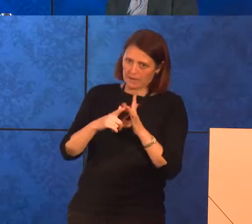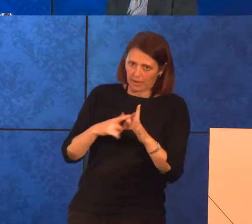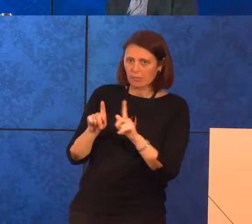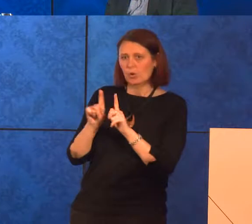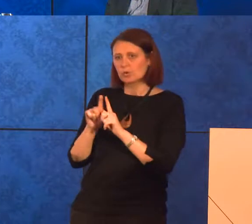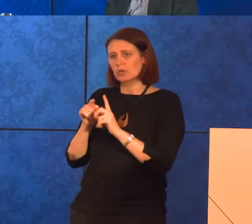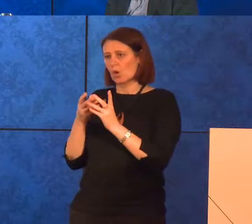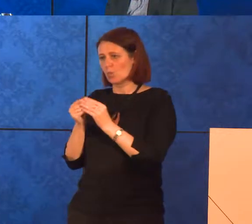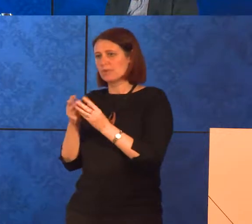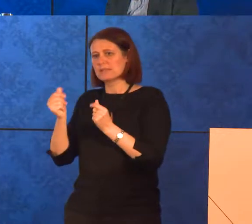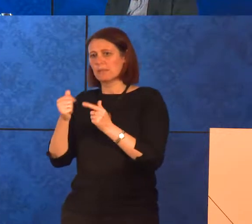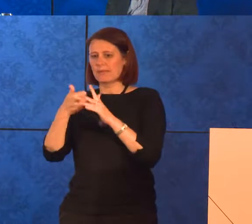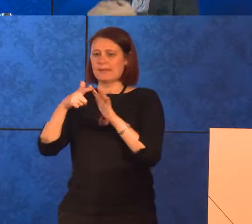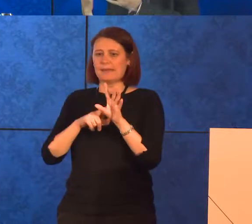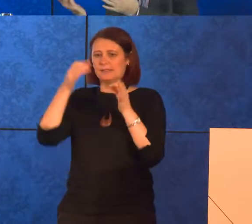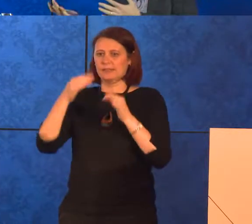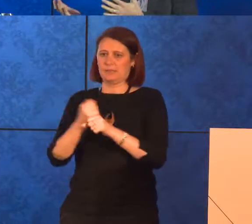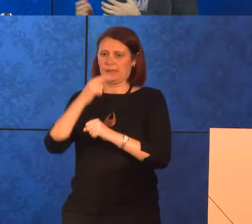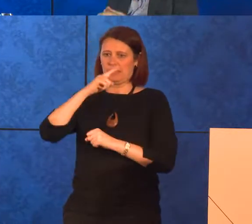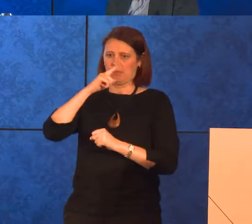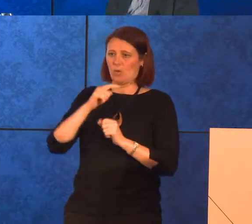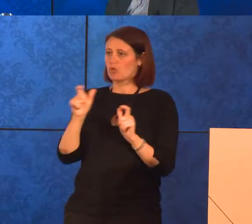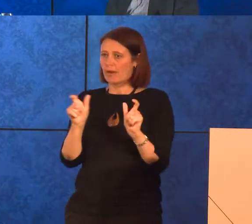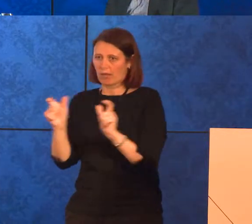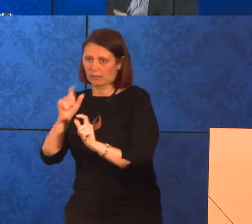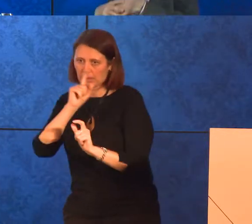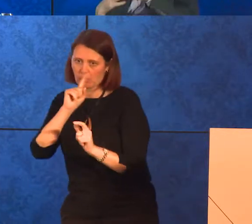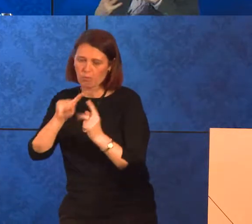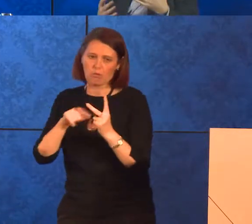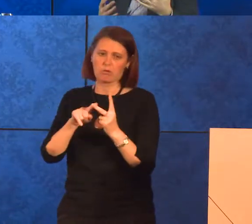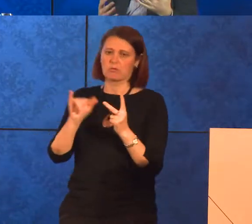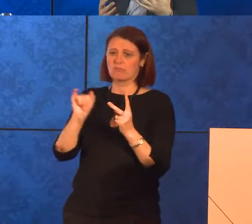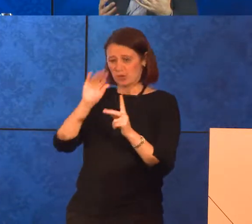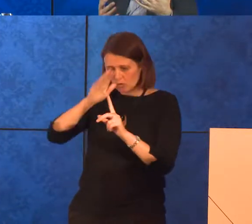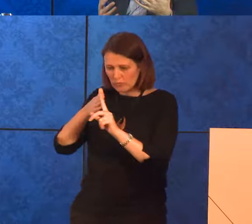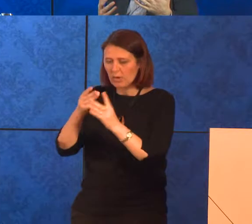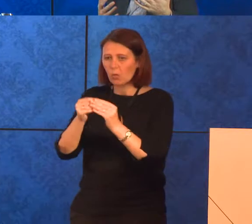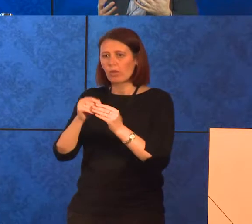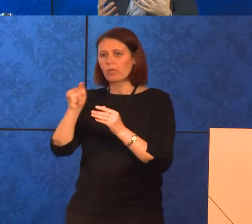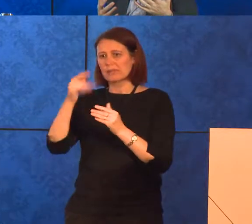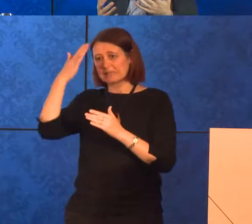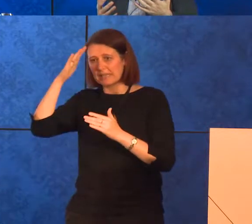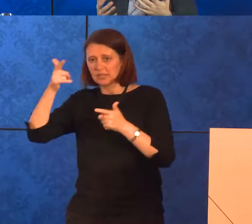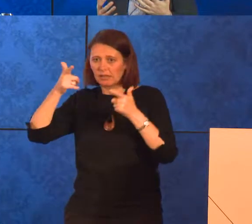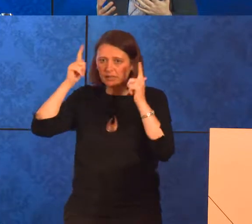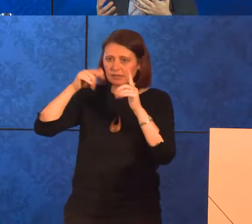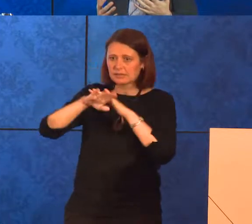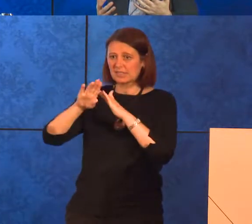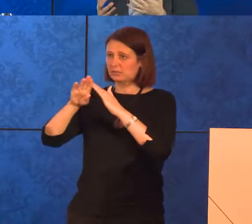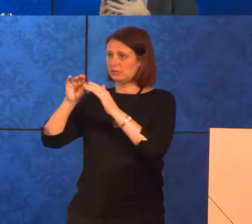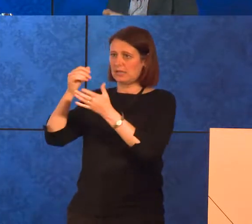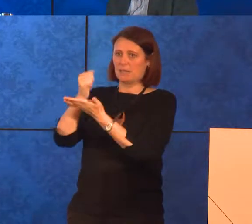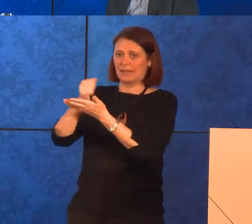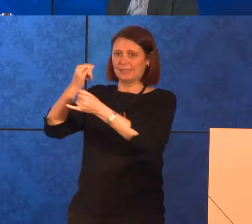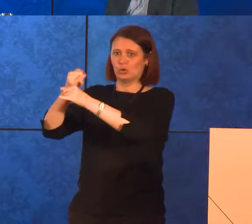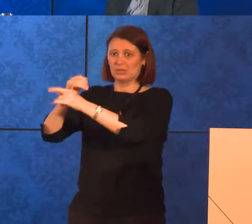with some of the key decision makers as well. So whether that's the regulators, whether that's directly with the senior leaders in the institutions themselves